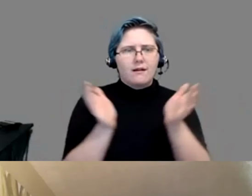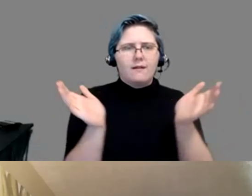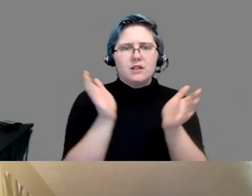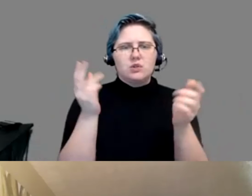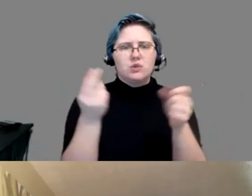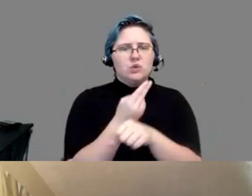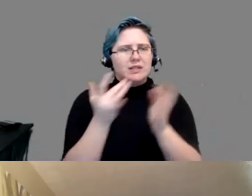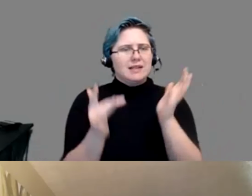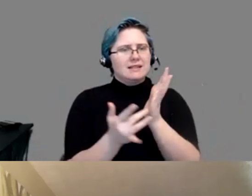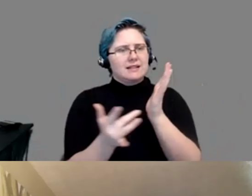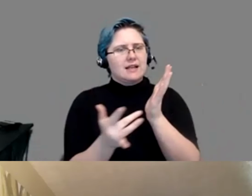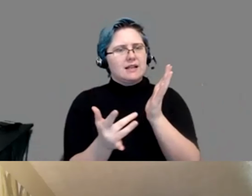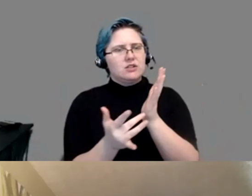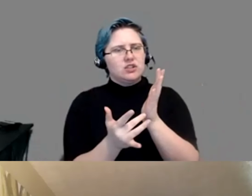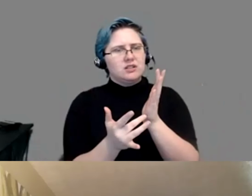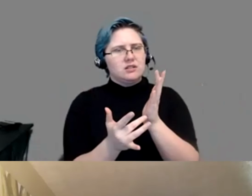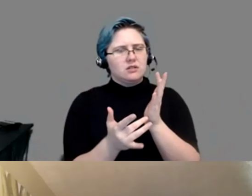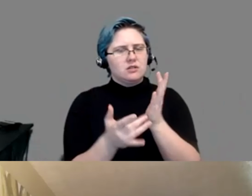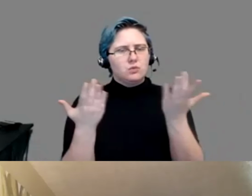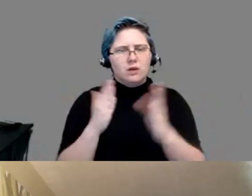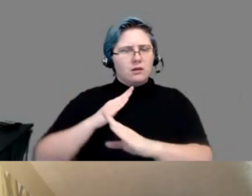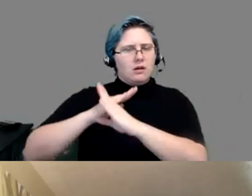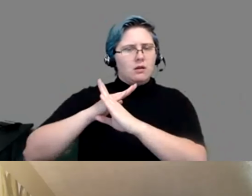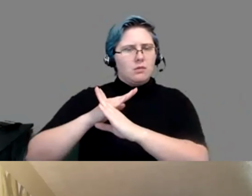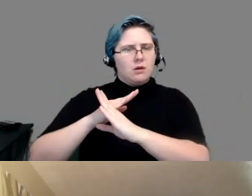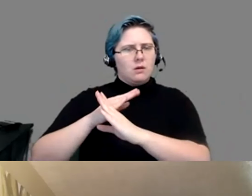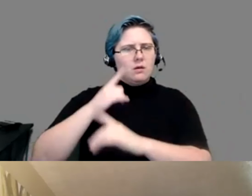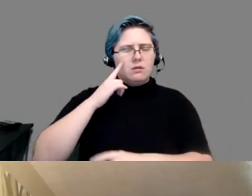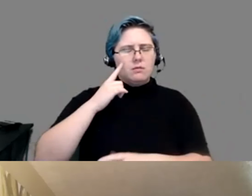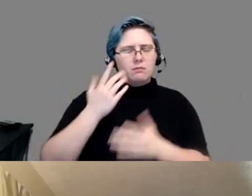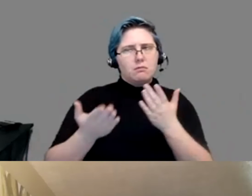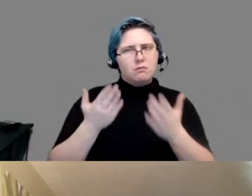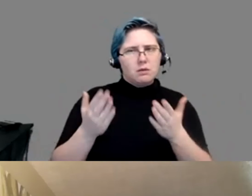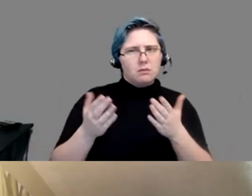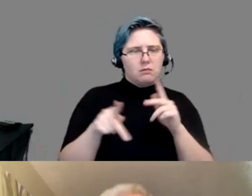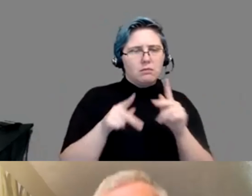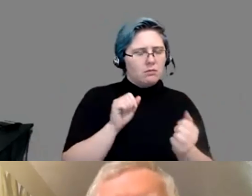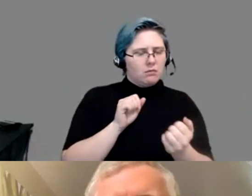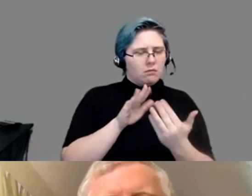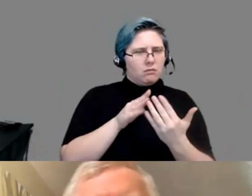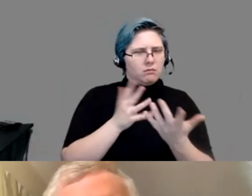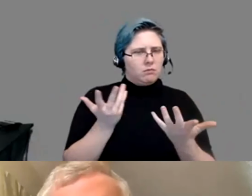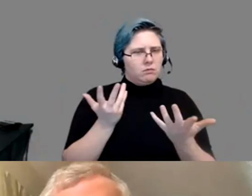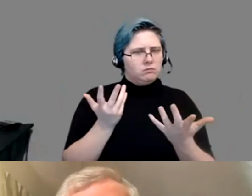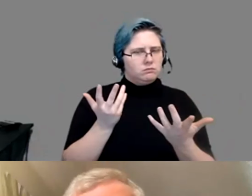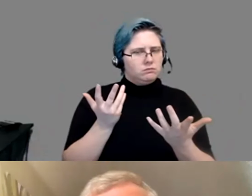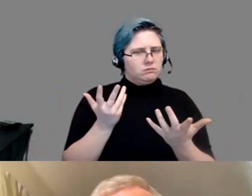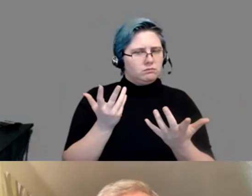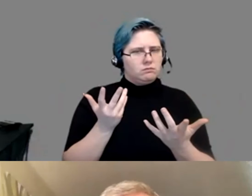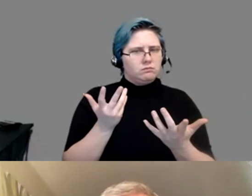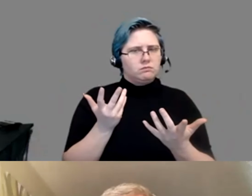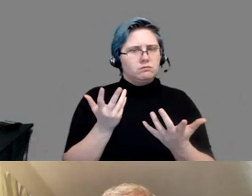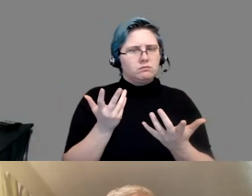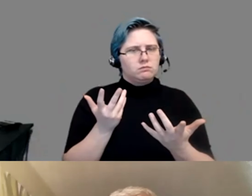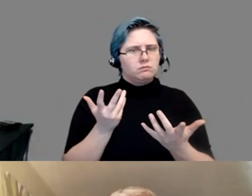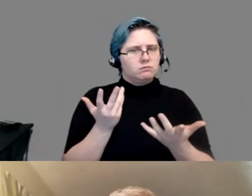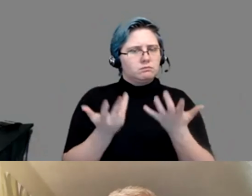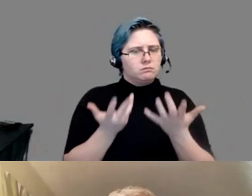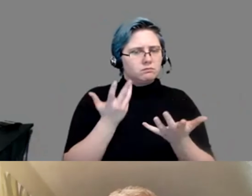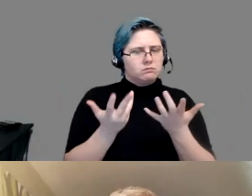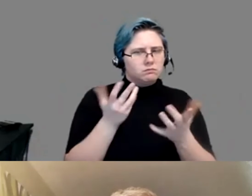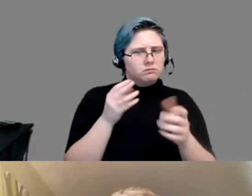of technology. What are barriers that you think maybe people might have that may make